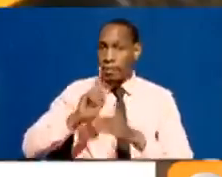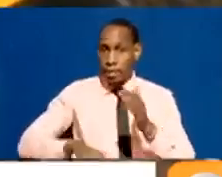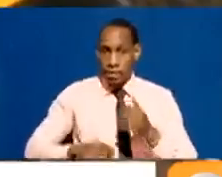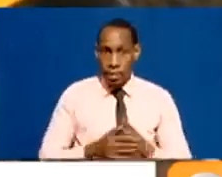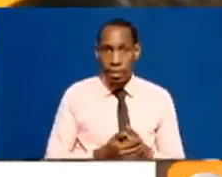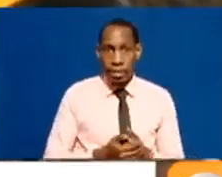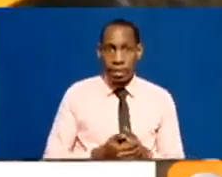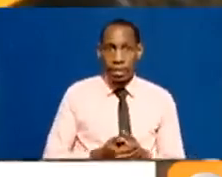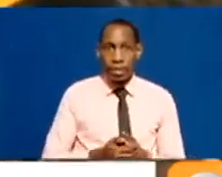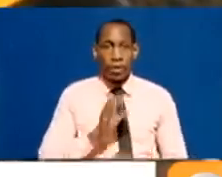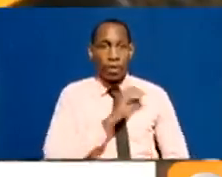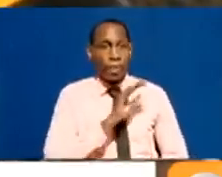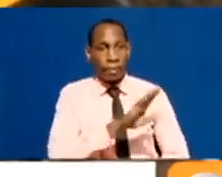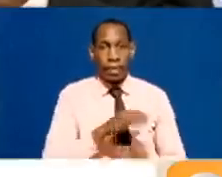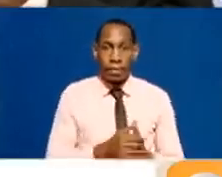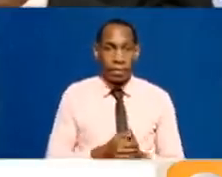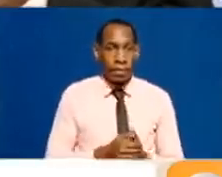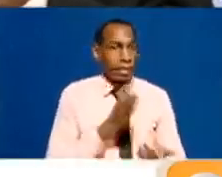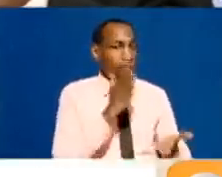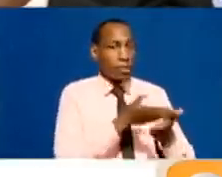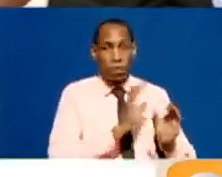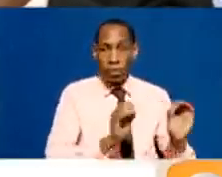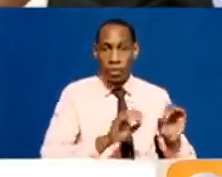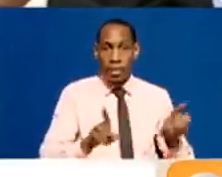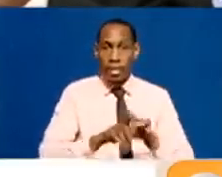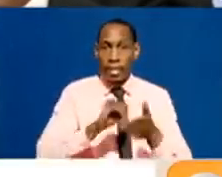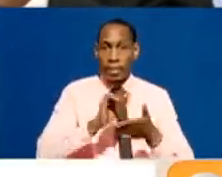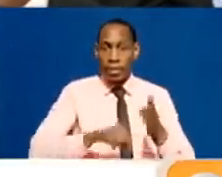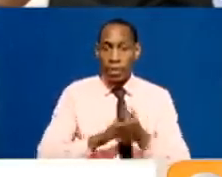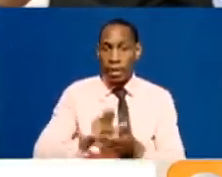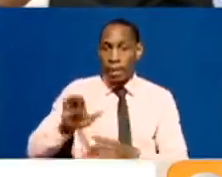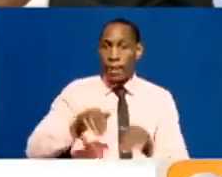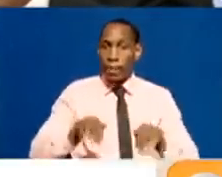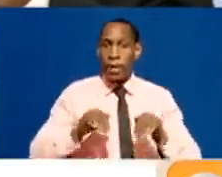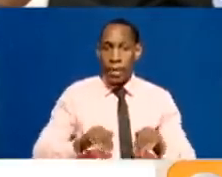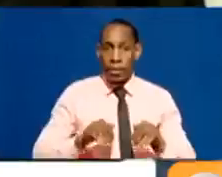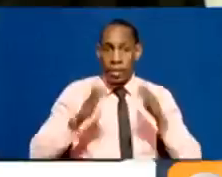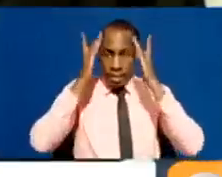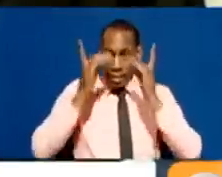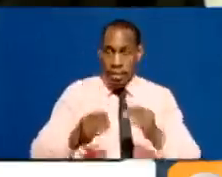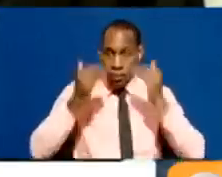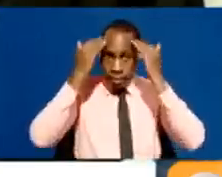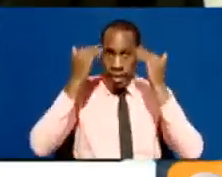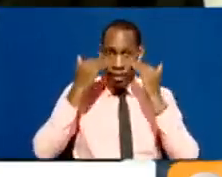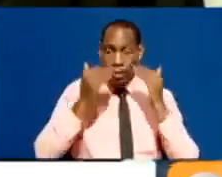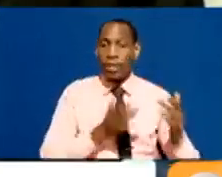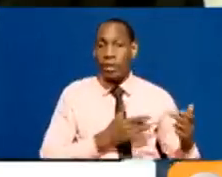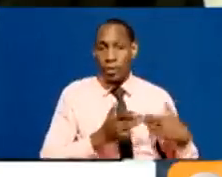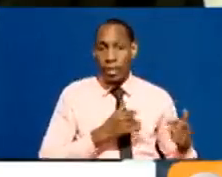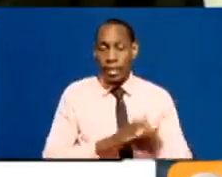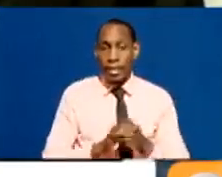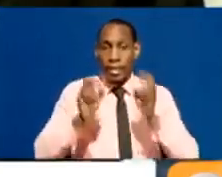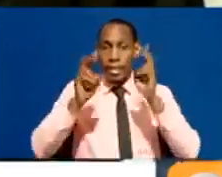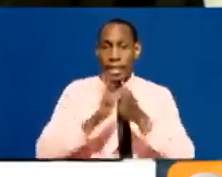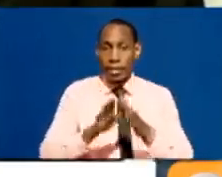kuwa lalama hizo hazikuwa za kweli na kwamba walikuwa wakisubiri uamuzi wa mahakama kuhusiana na swala